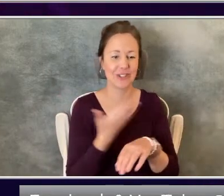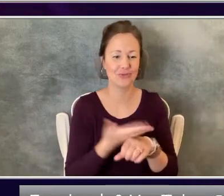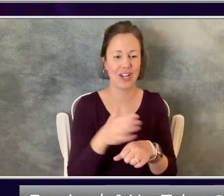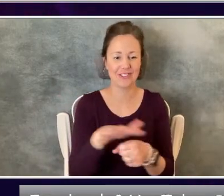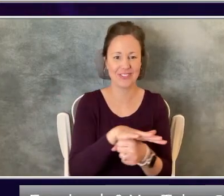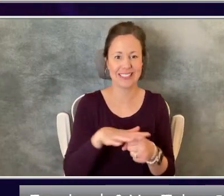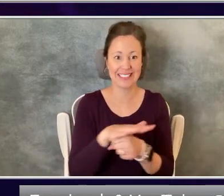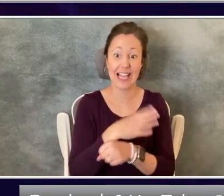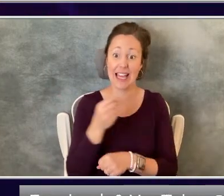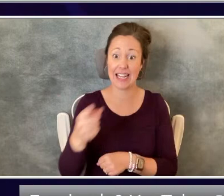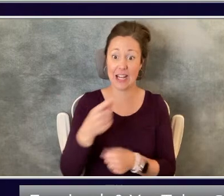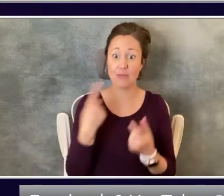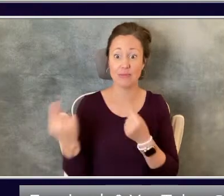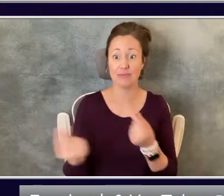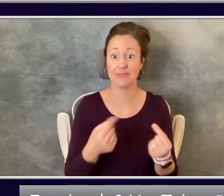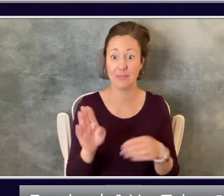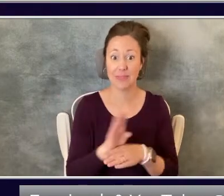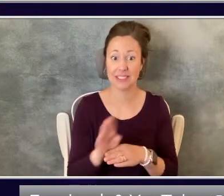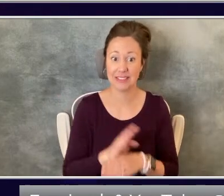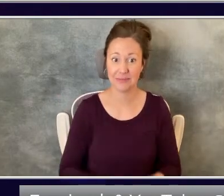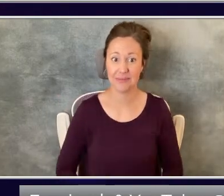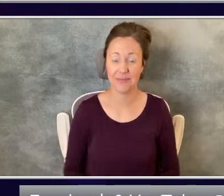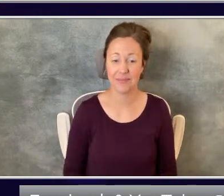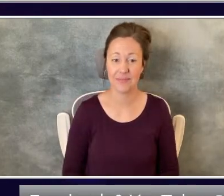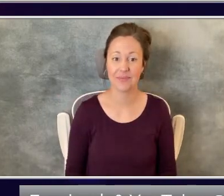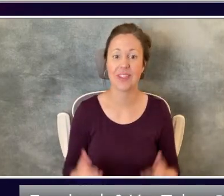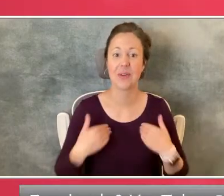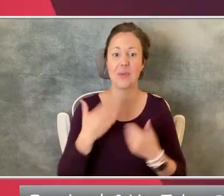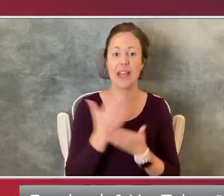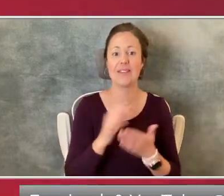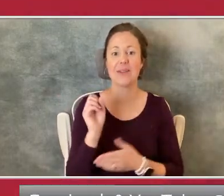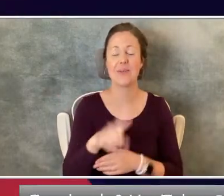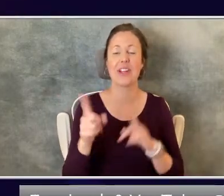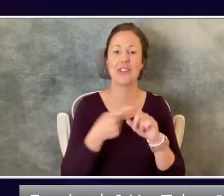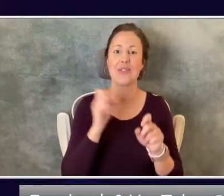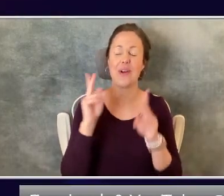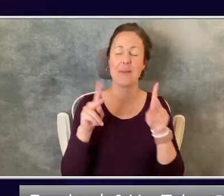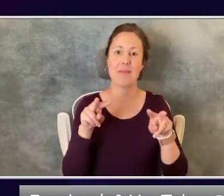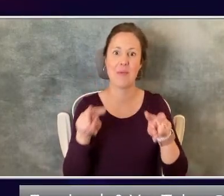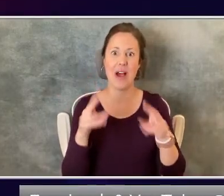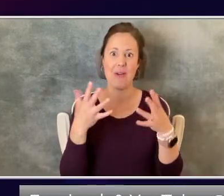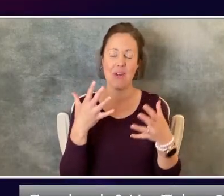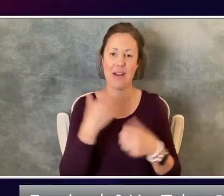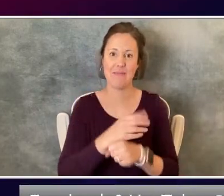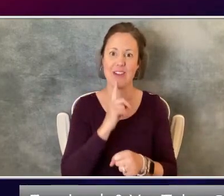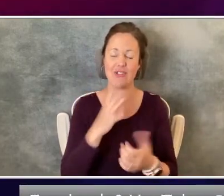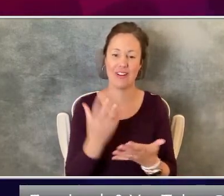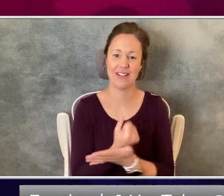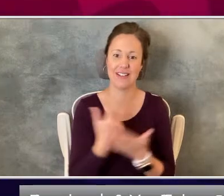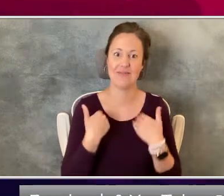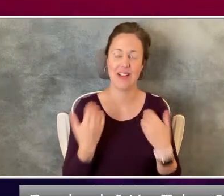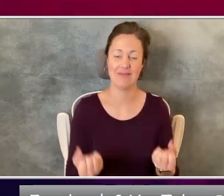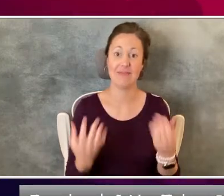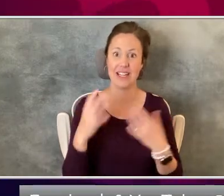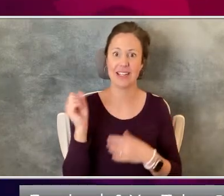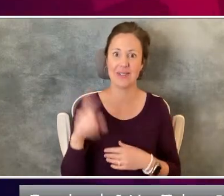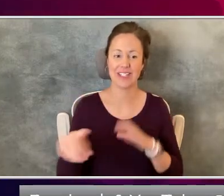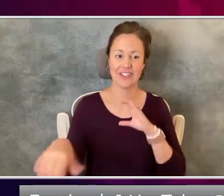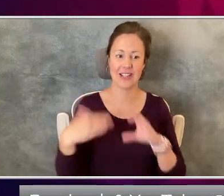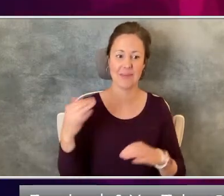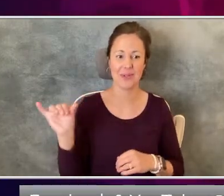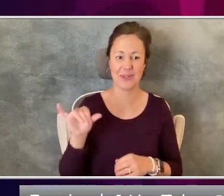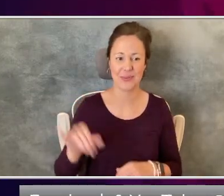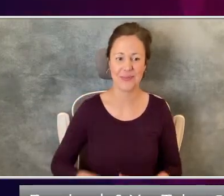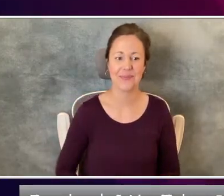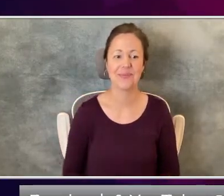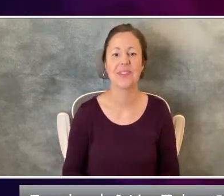feet. We have some questions from our viewers I want to get to because we have a lot of questions that were emailed to us as well. Becca has a